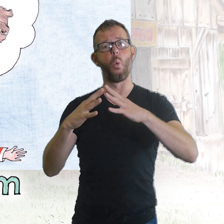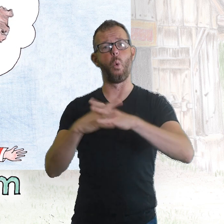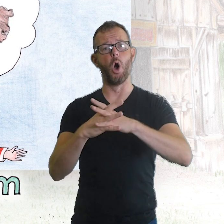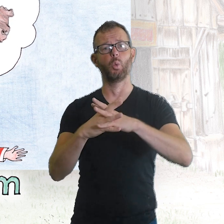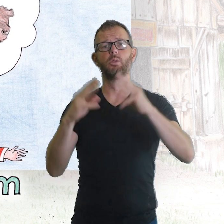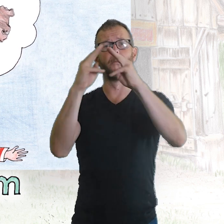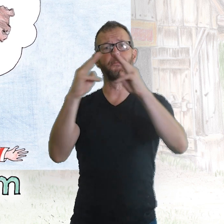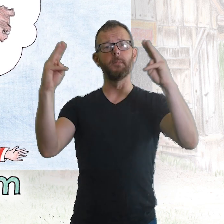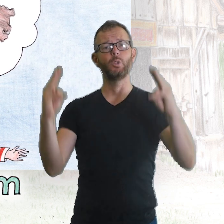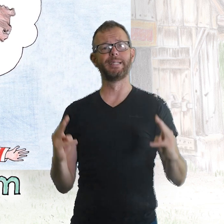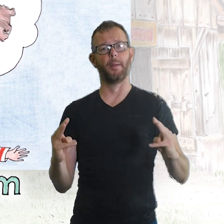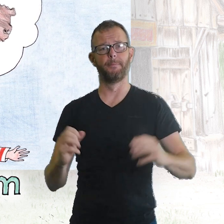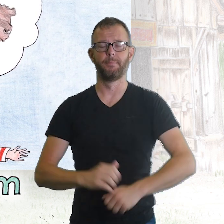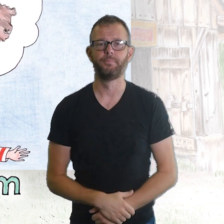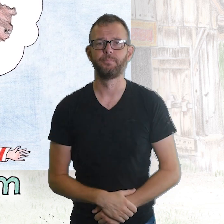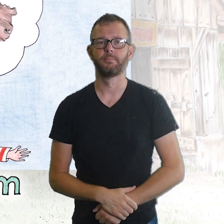Southwell Museum.